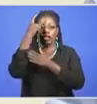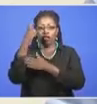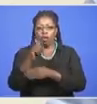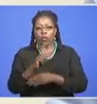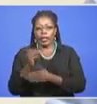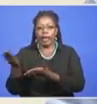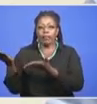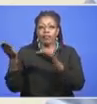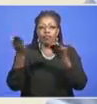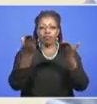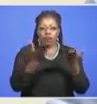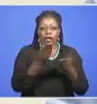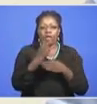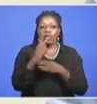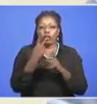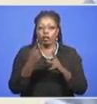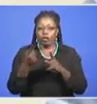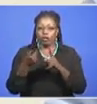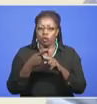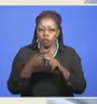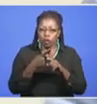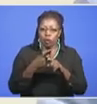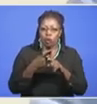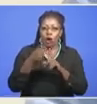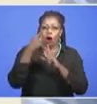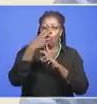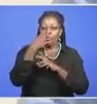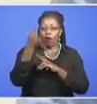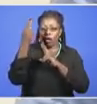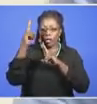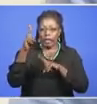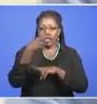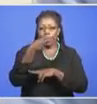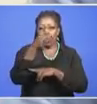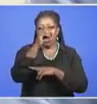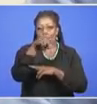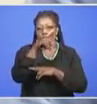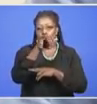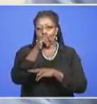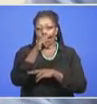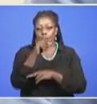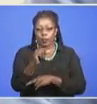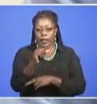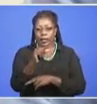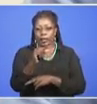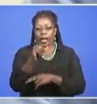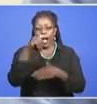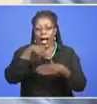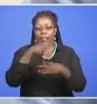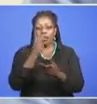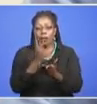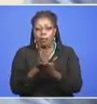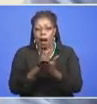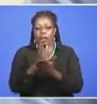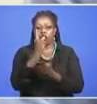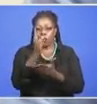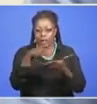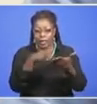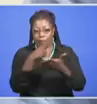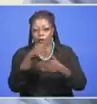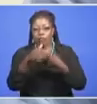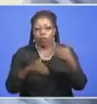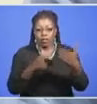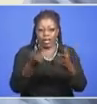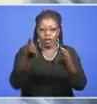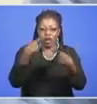they're bringing to Fox Hill Hooping in the Park. It's a one elimination tournament, so come hard or